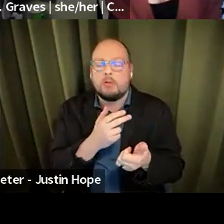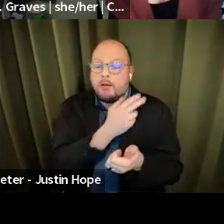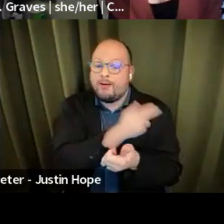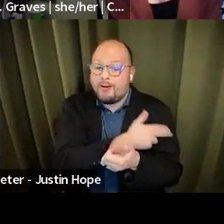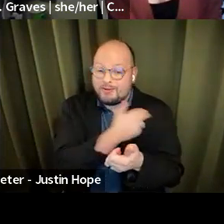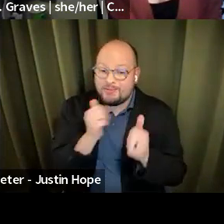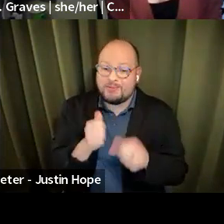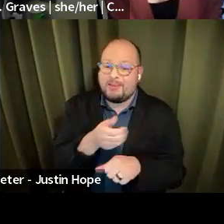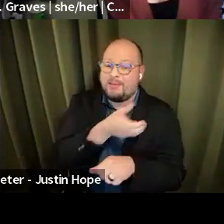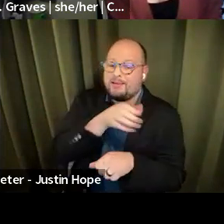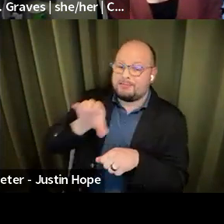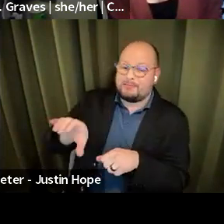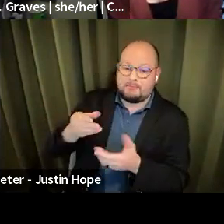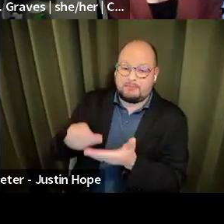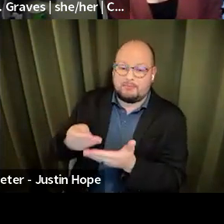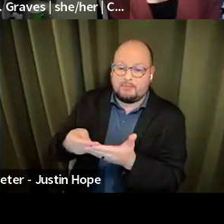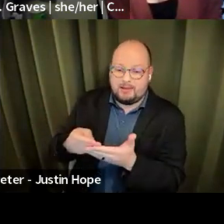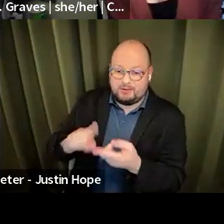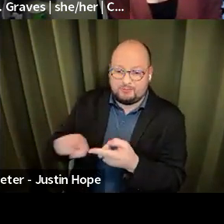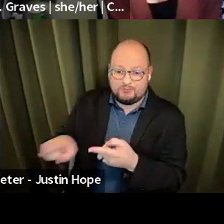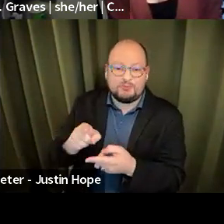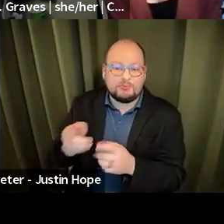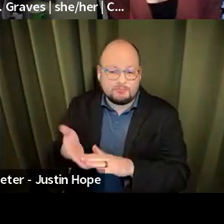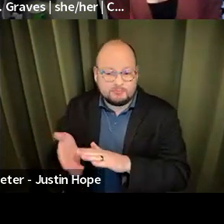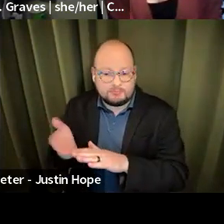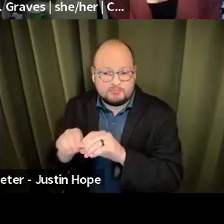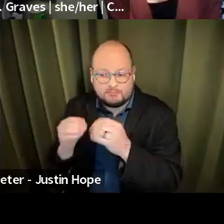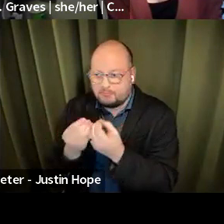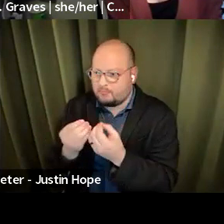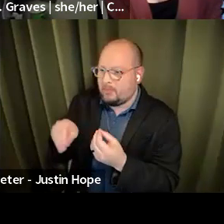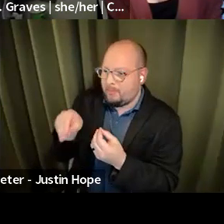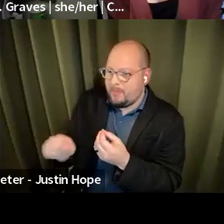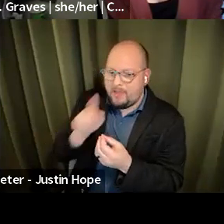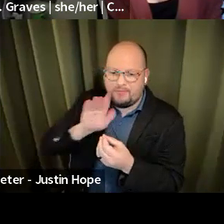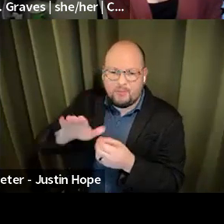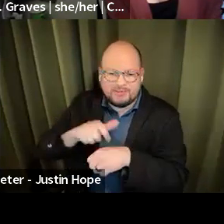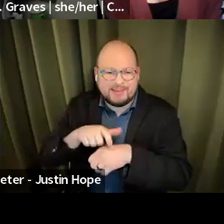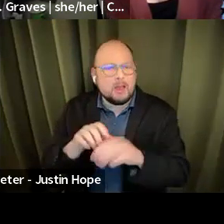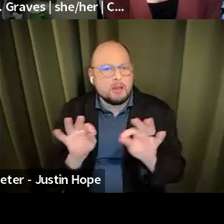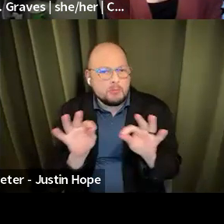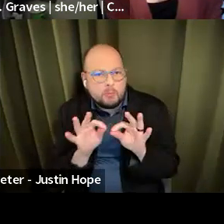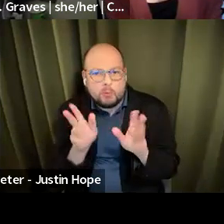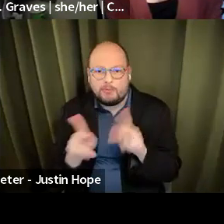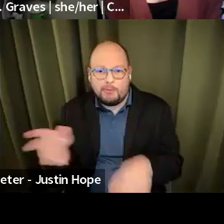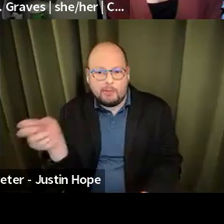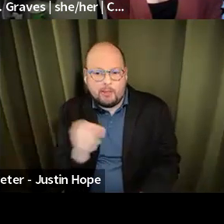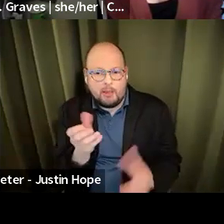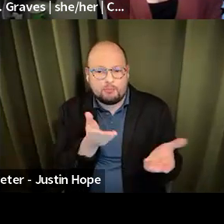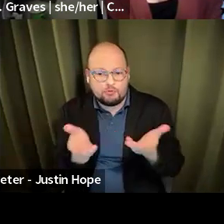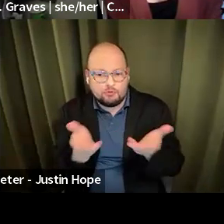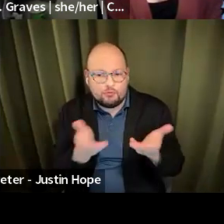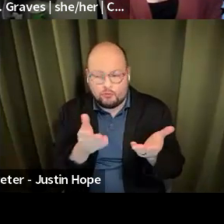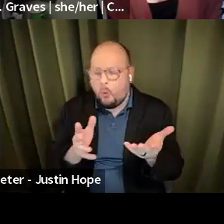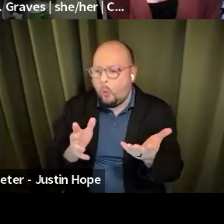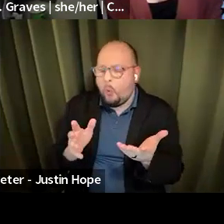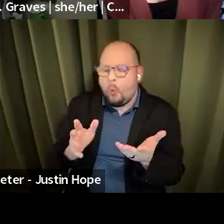to that organization to keep them running, and also pay them for their time. Because it's important that the people providing these services are compensated, because they'll